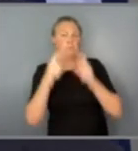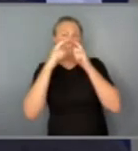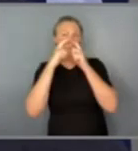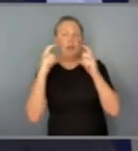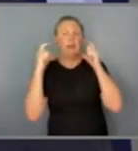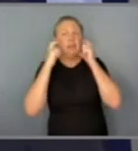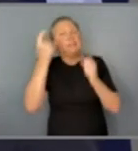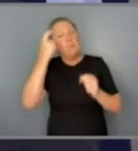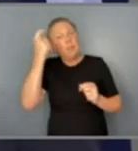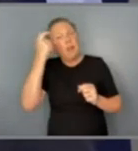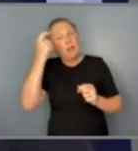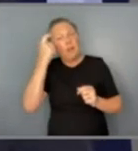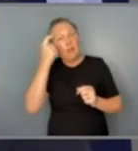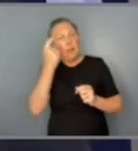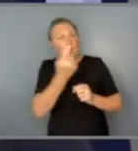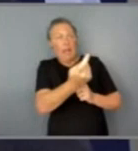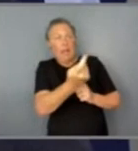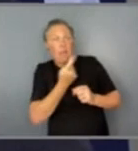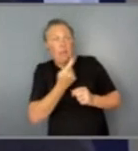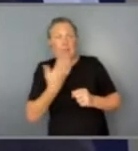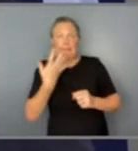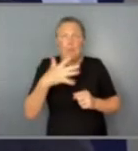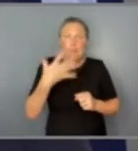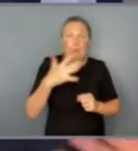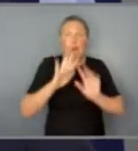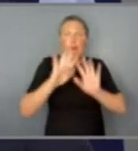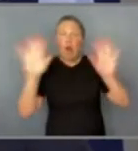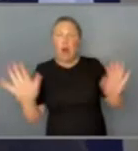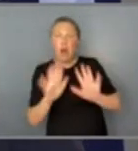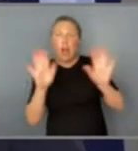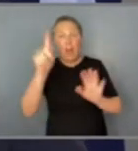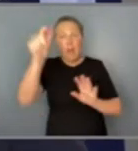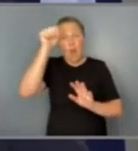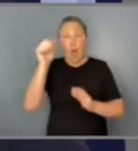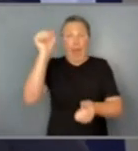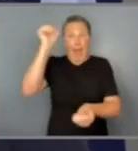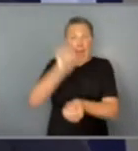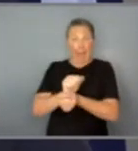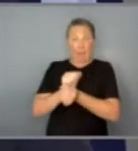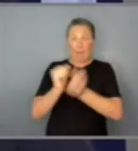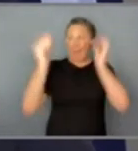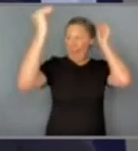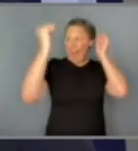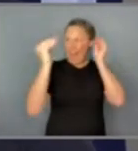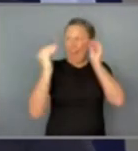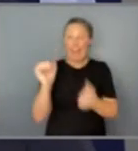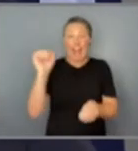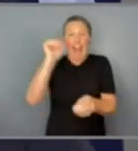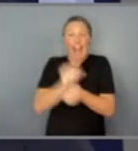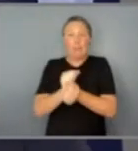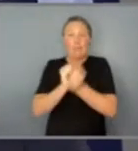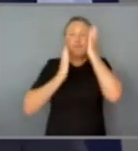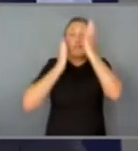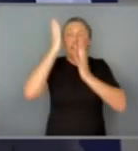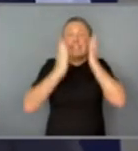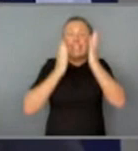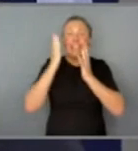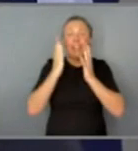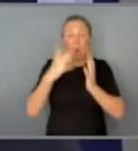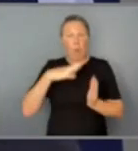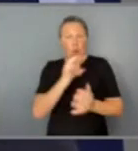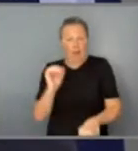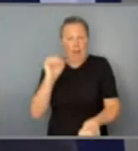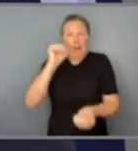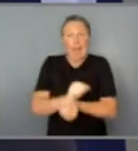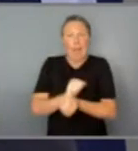summer season, people will be slapping on the hat and slapping on the sunscreen. There's no rule or requirement